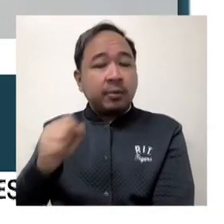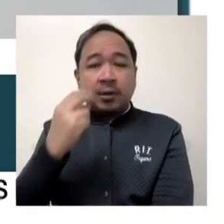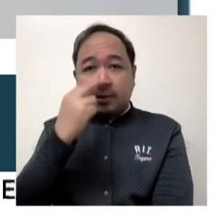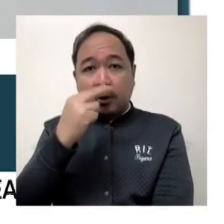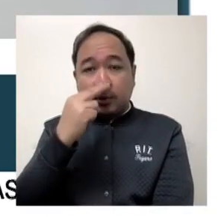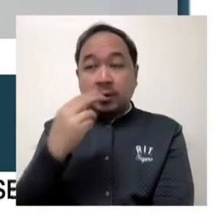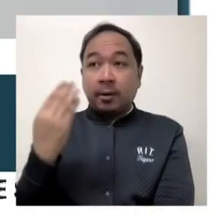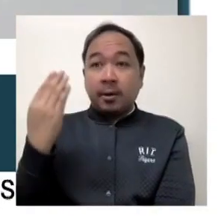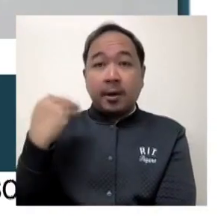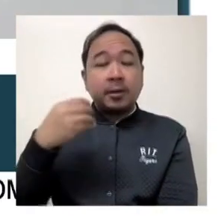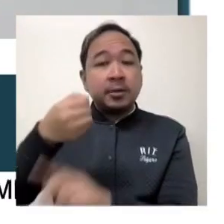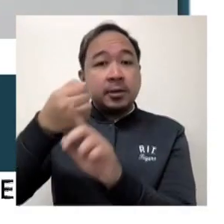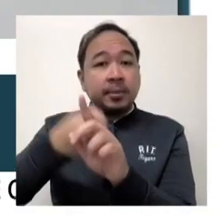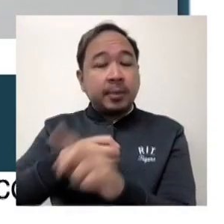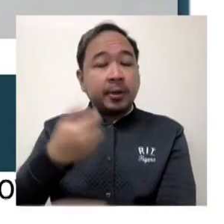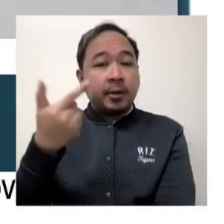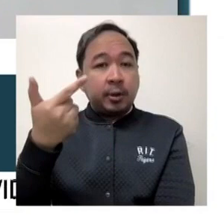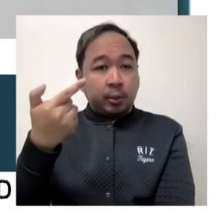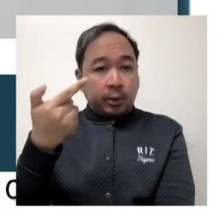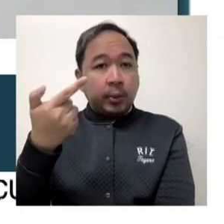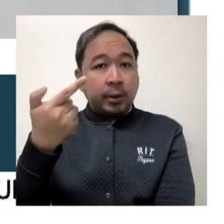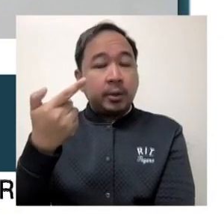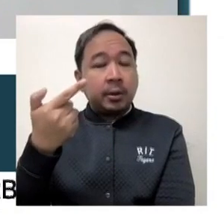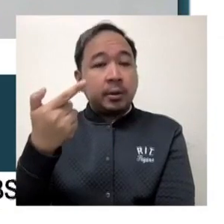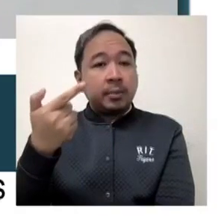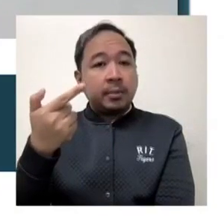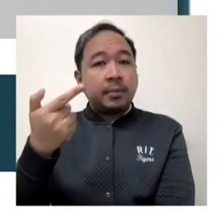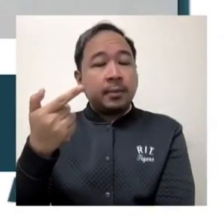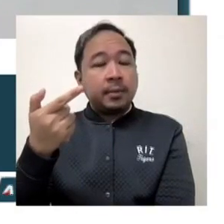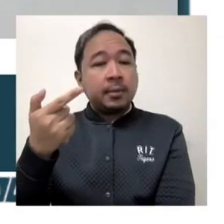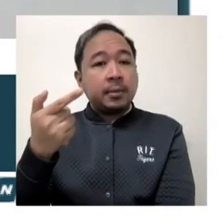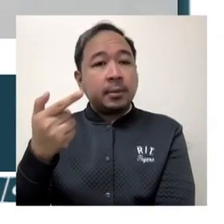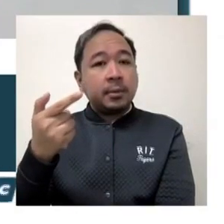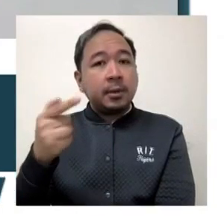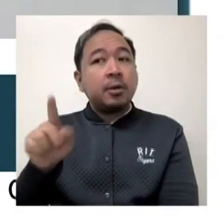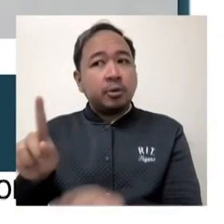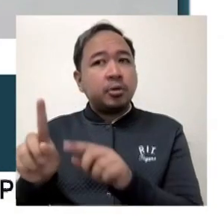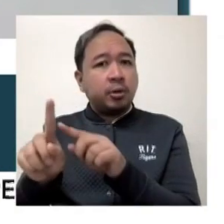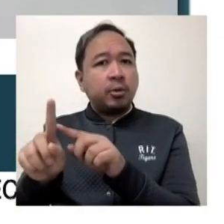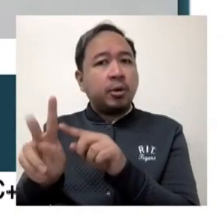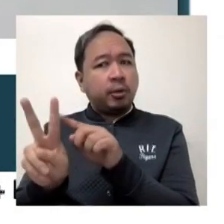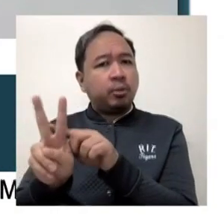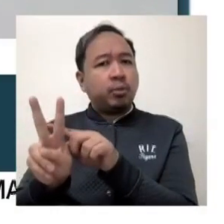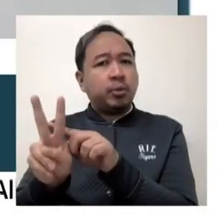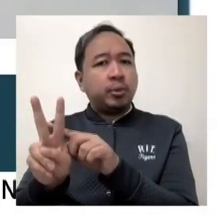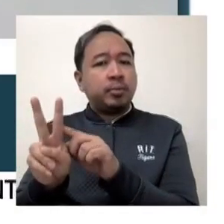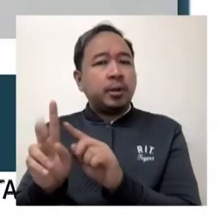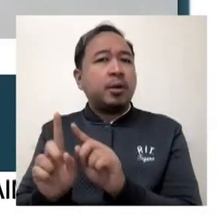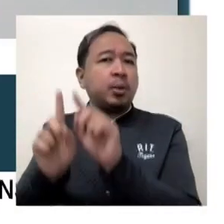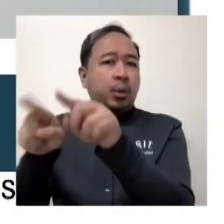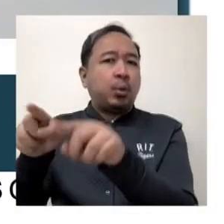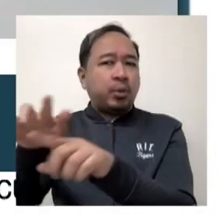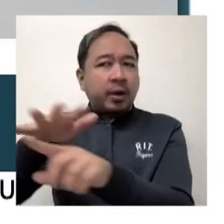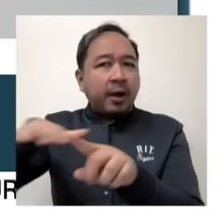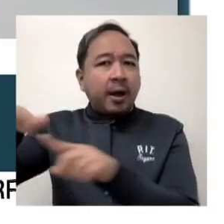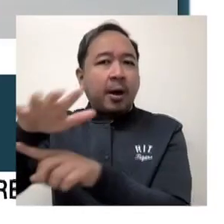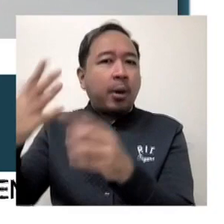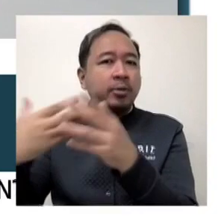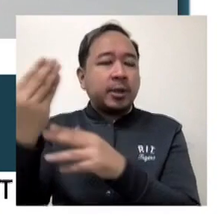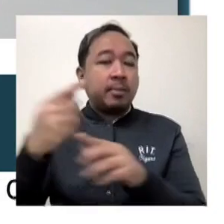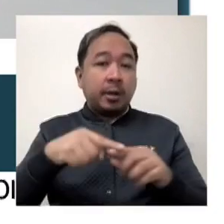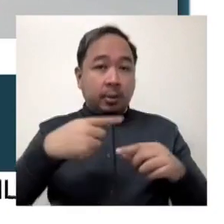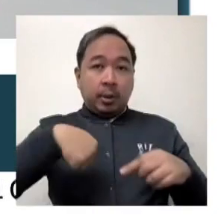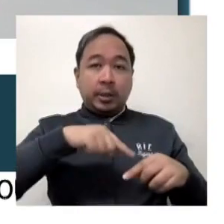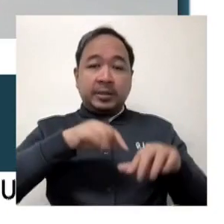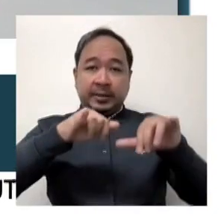movement. At sila po yung nasa field, dito kami sa Bacolod. Sinabi nila talagang walang encounter na